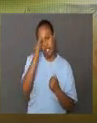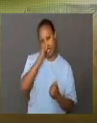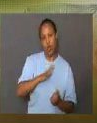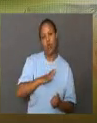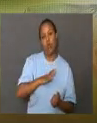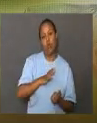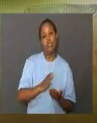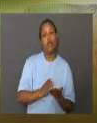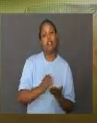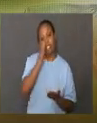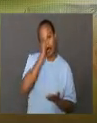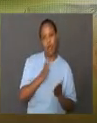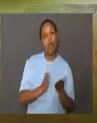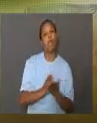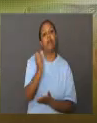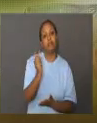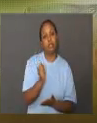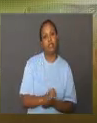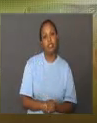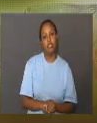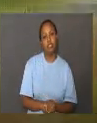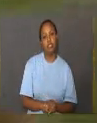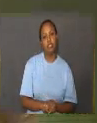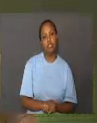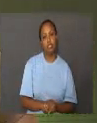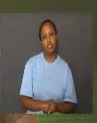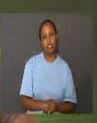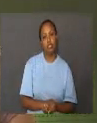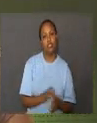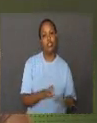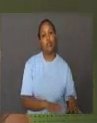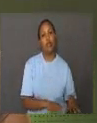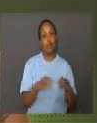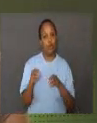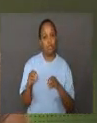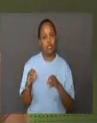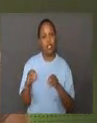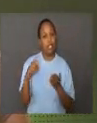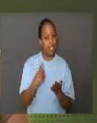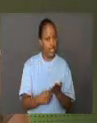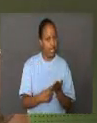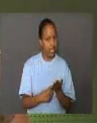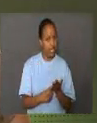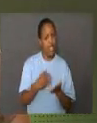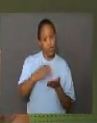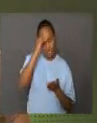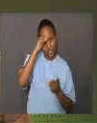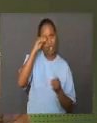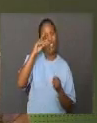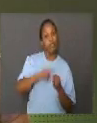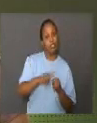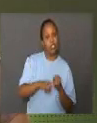human rights within their system of governance. Students, this is the end of our lesson on